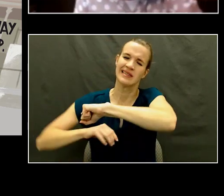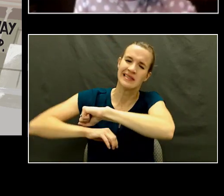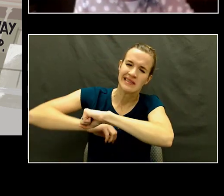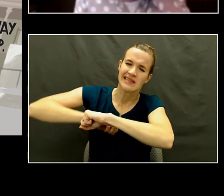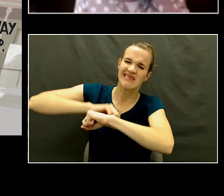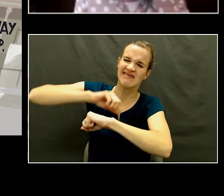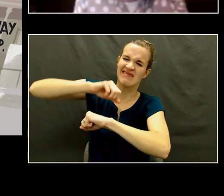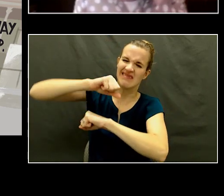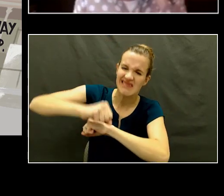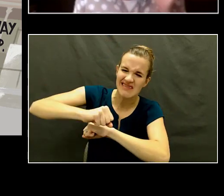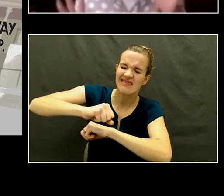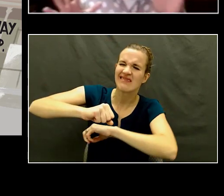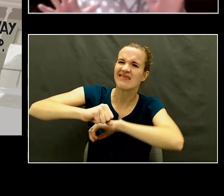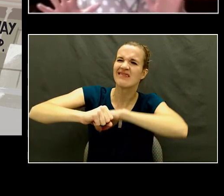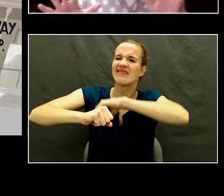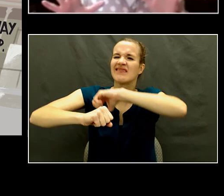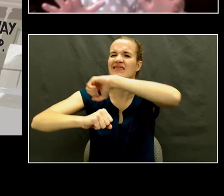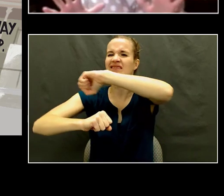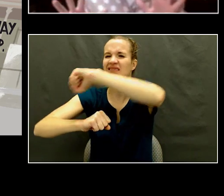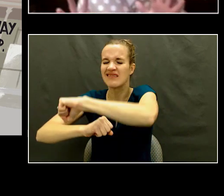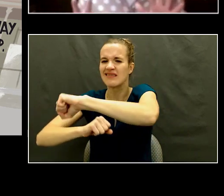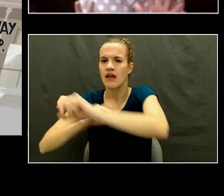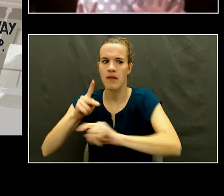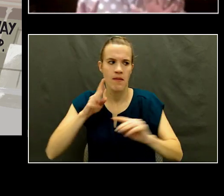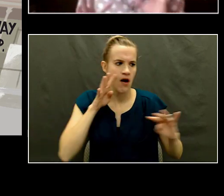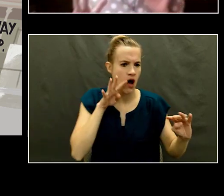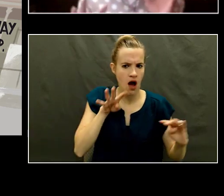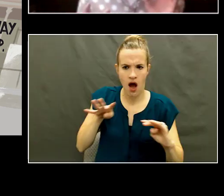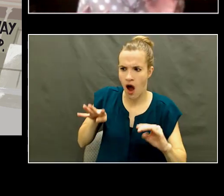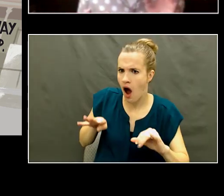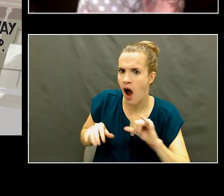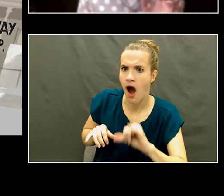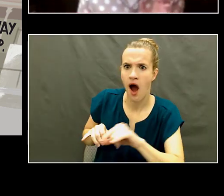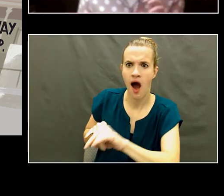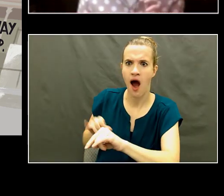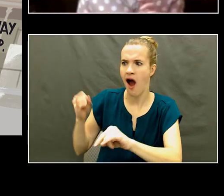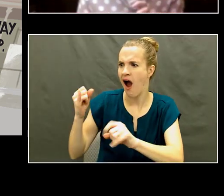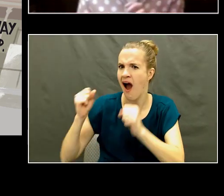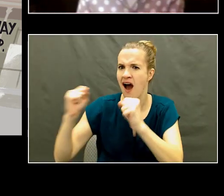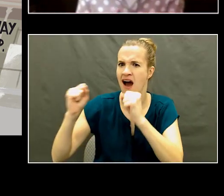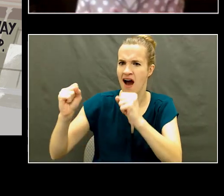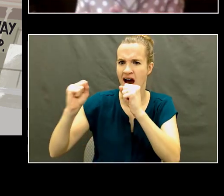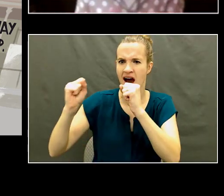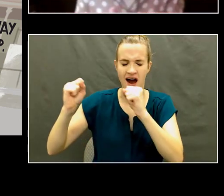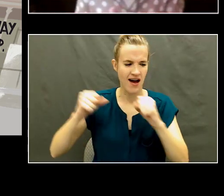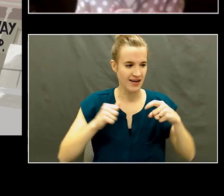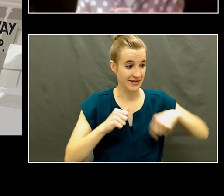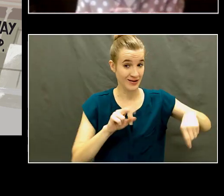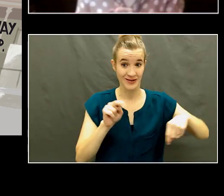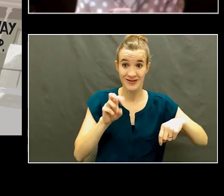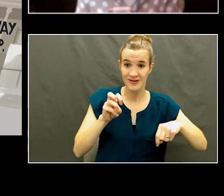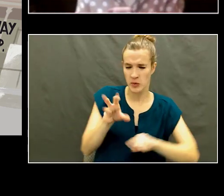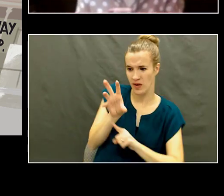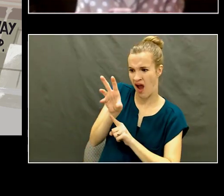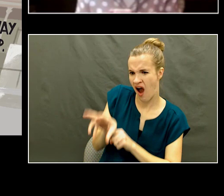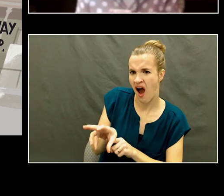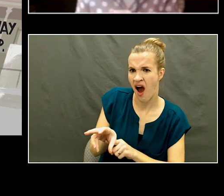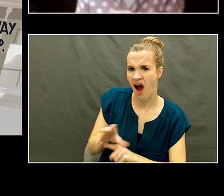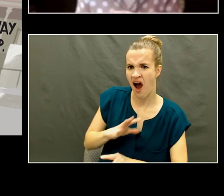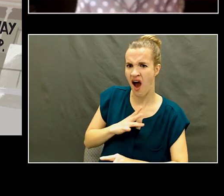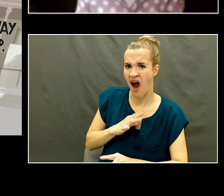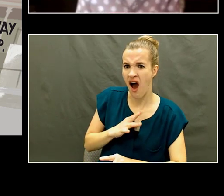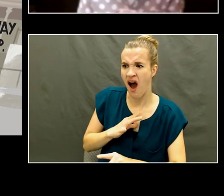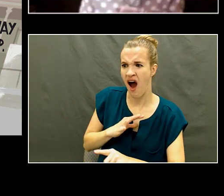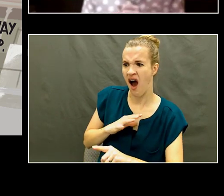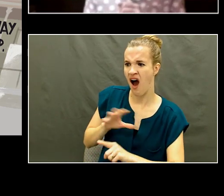up another step. The crowd roars. Reporters surround her with cameras and microphones, recording her gutsy